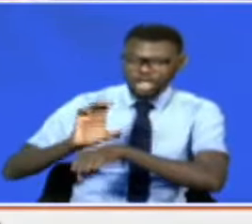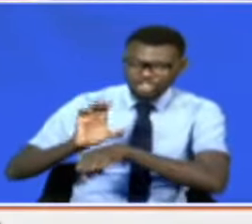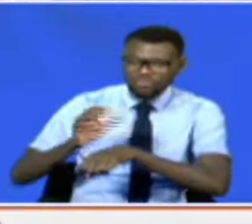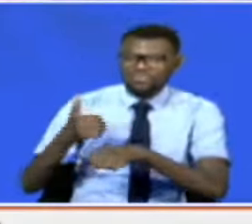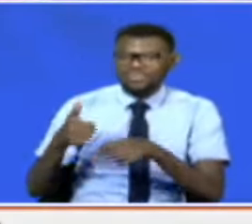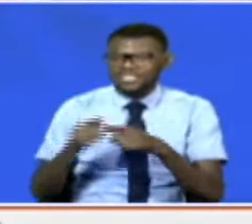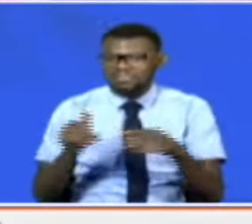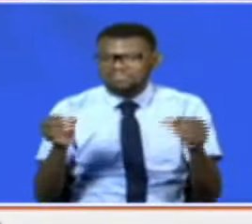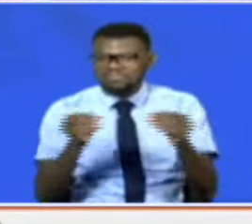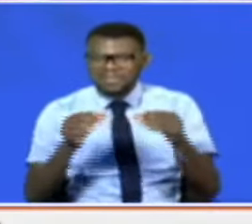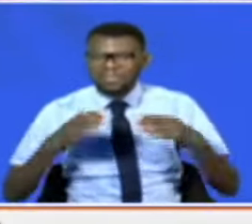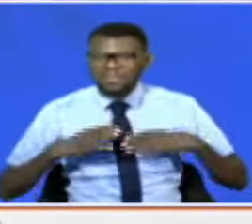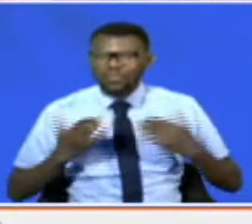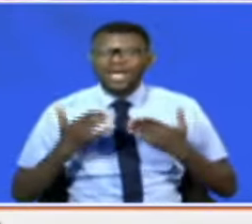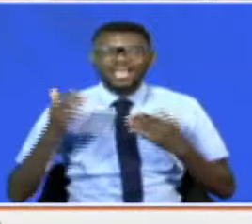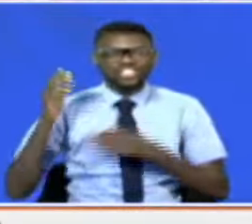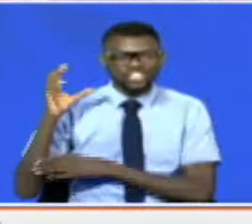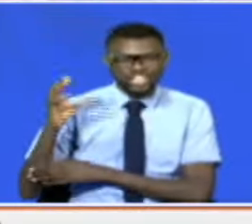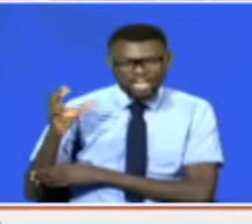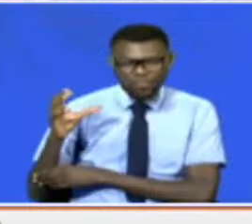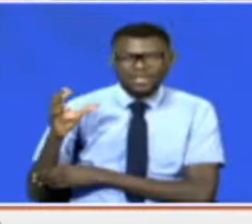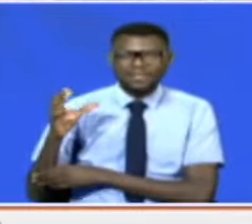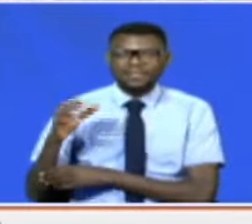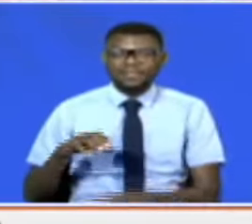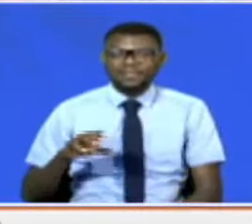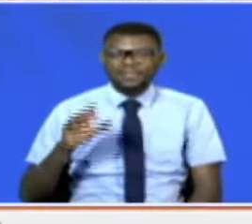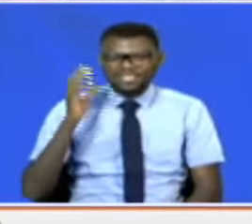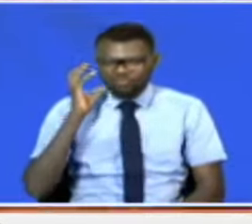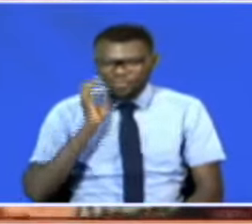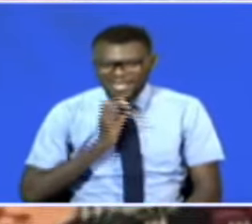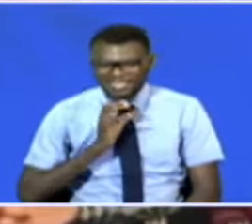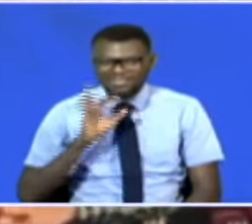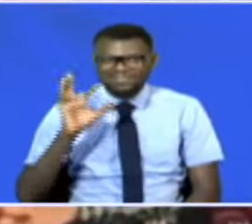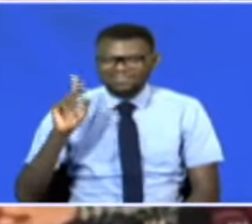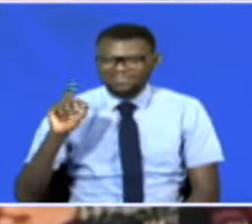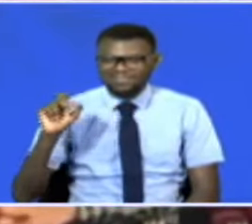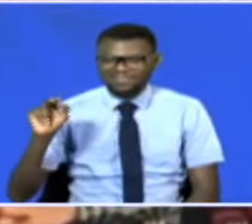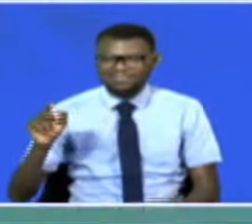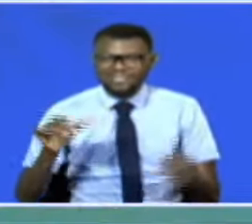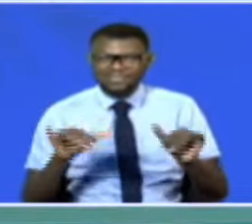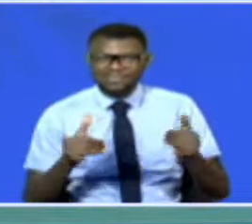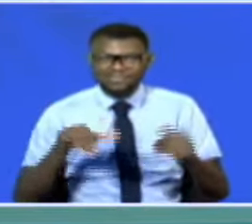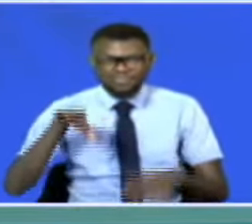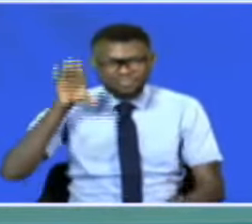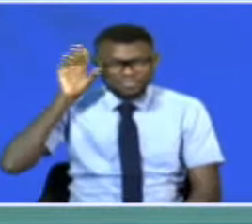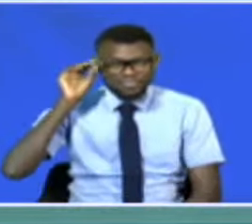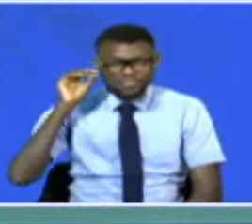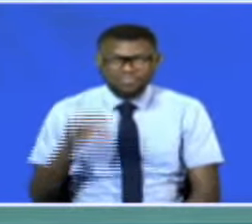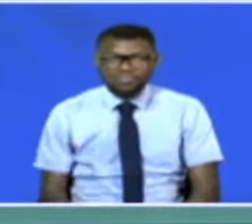tour in Changamwe. Tobias Chanji, KTN, Mombasa. Once again, the Kenya Aviation